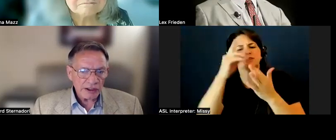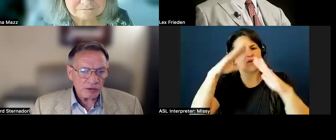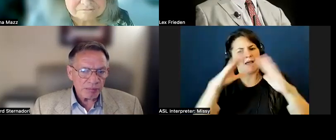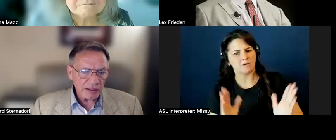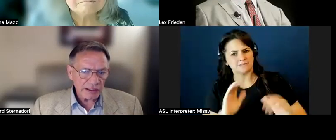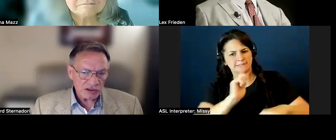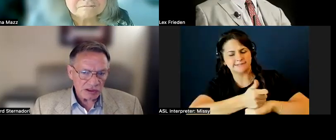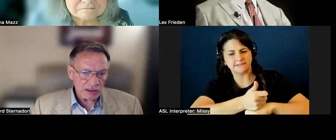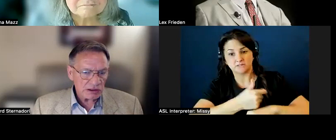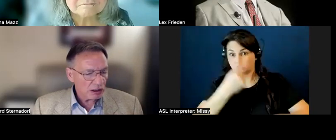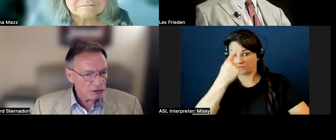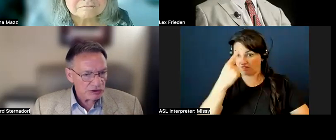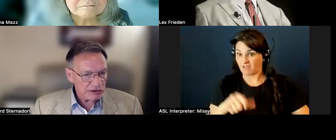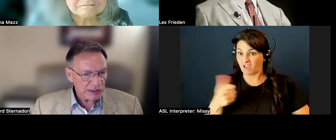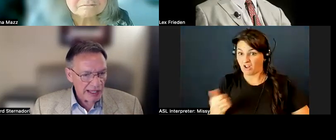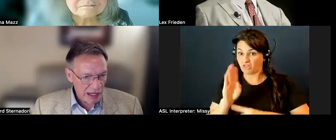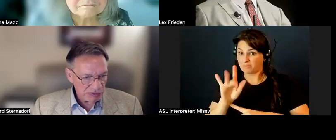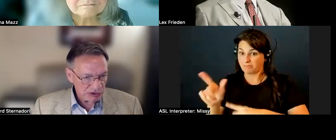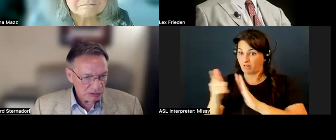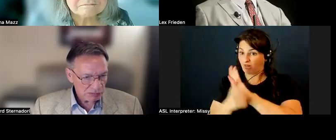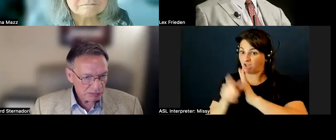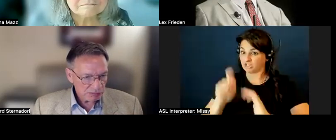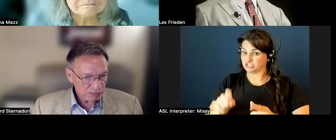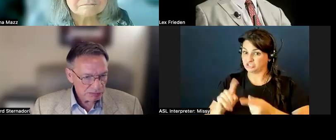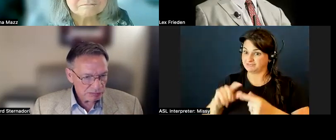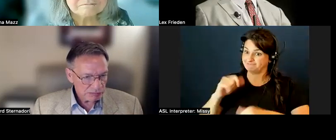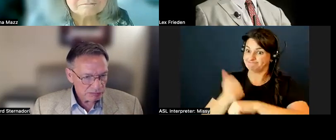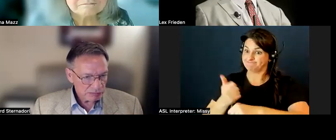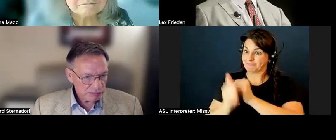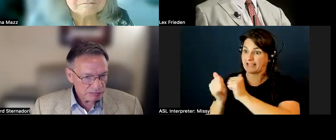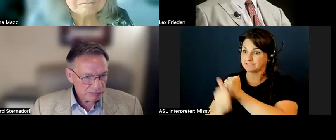think another bill is needed to close these gaps?